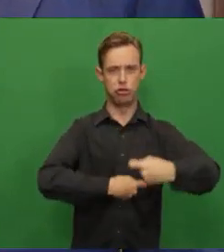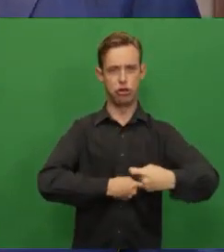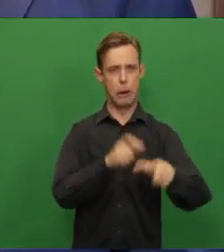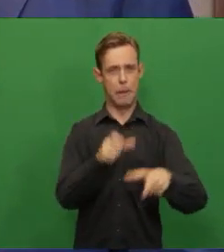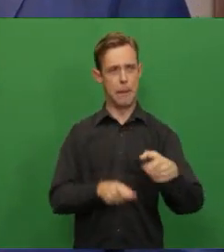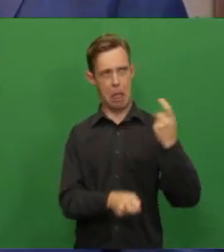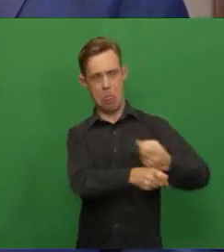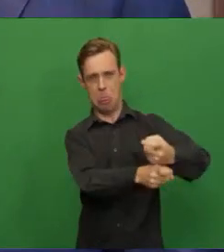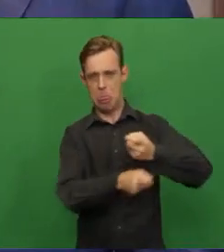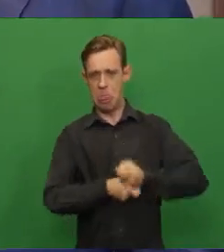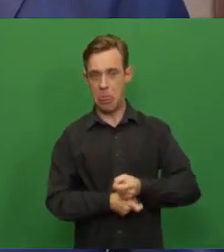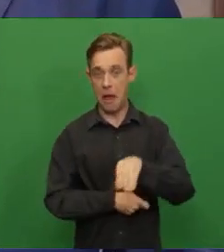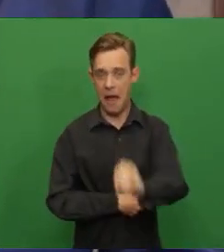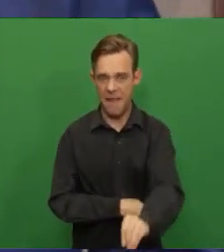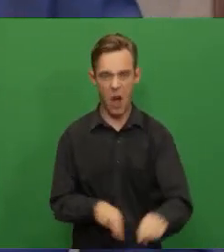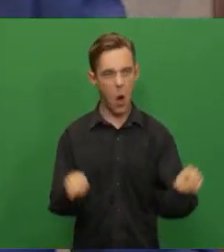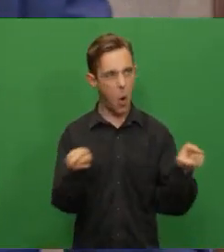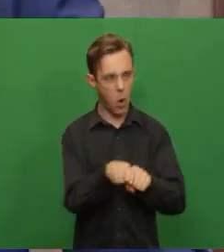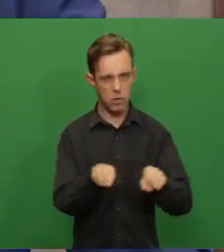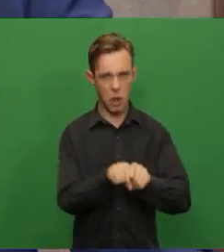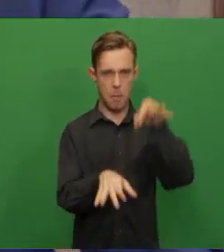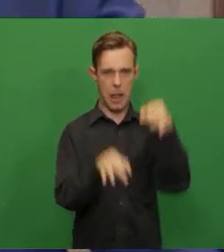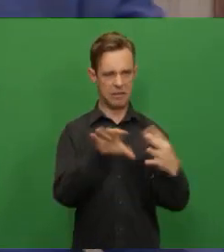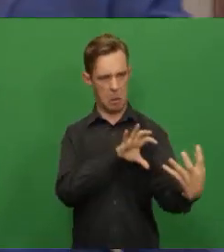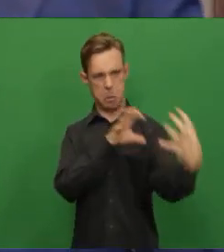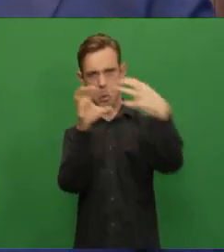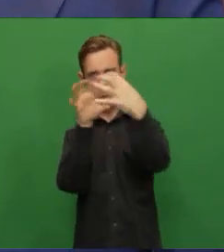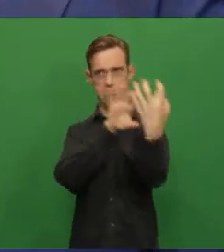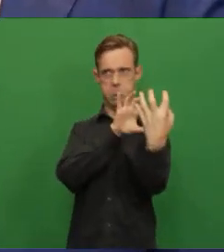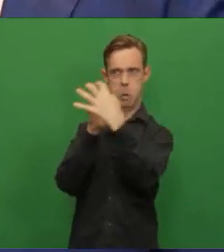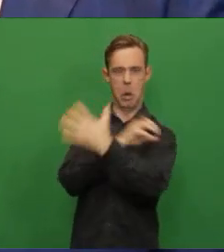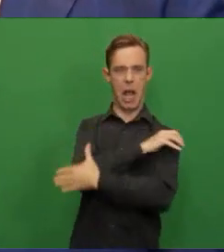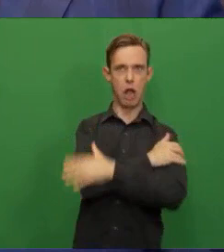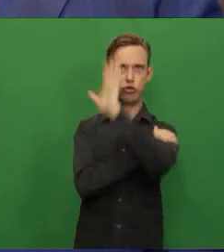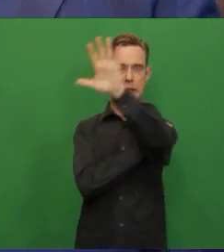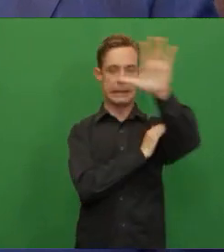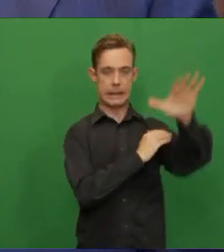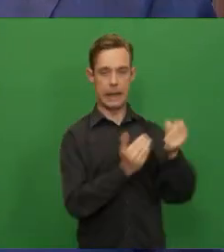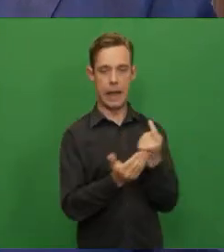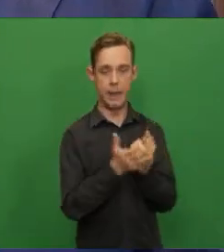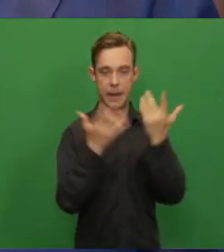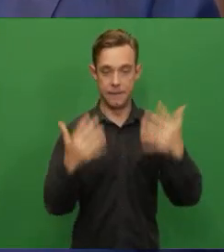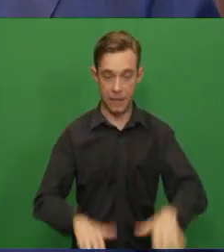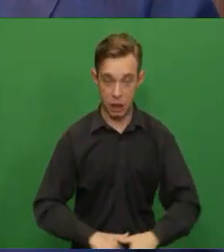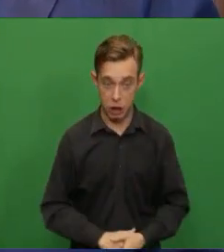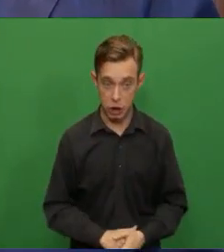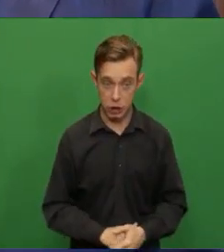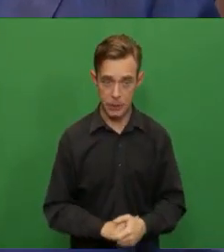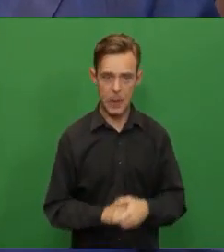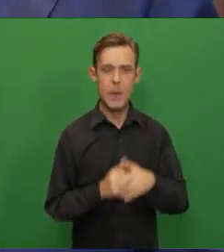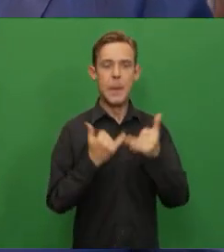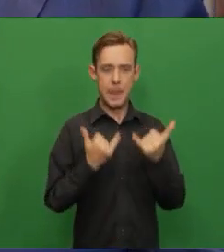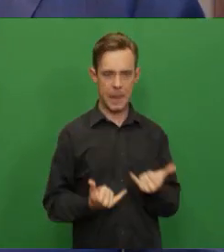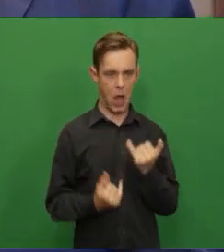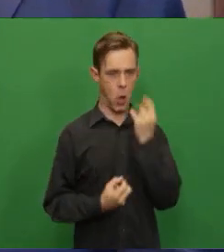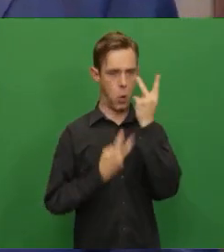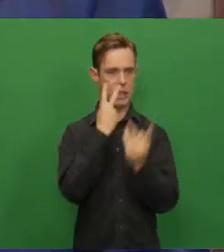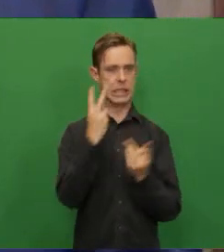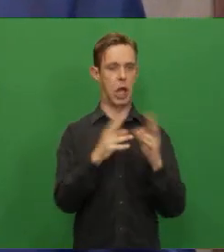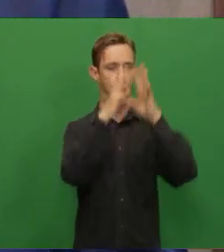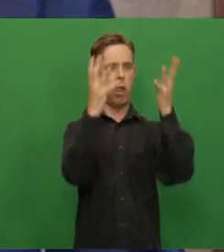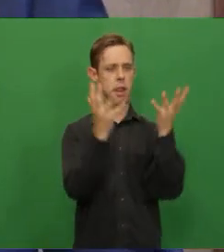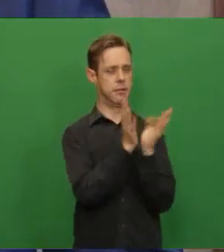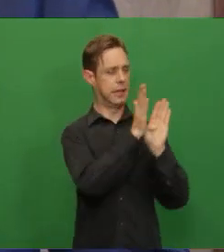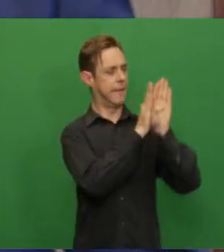rising geopolitical risks. The global inflation trajectory remains on a moderate